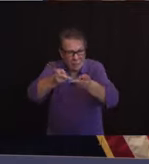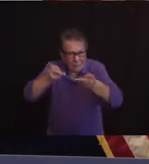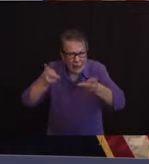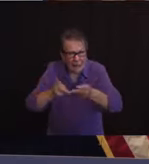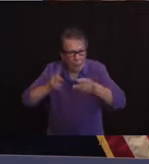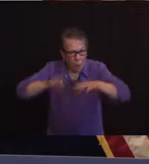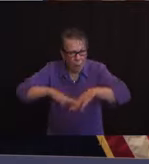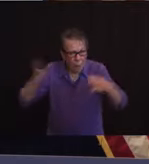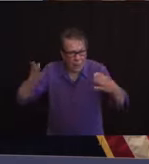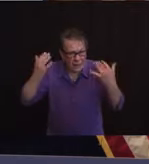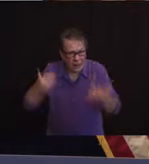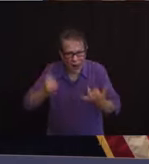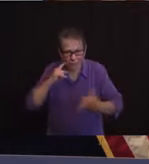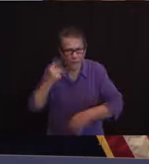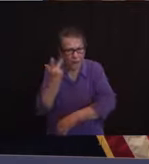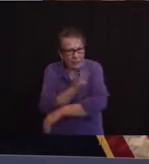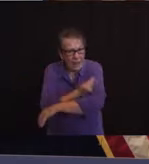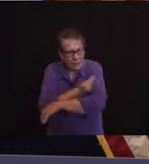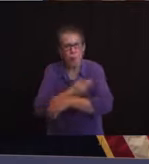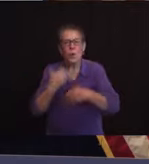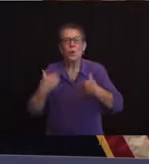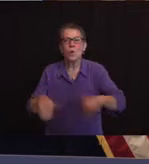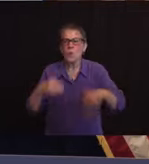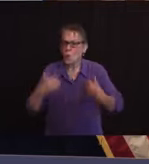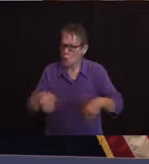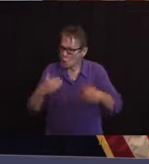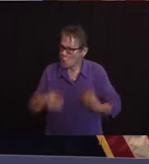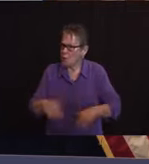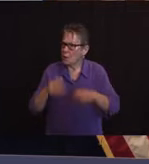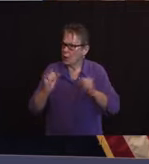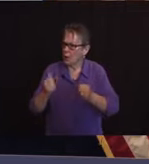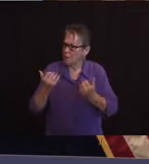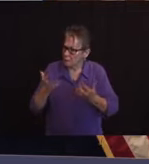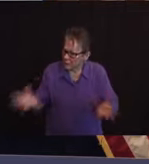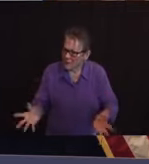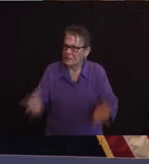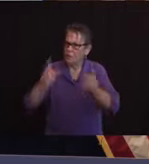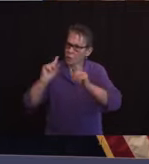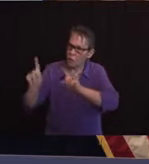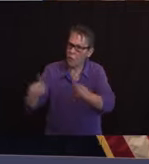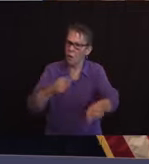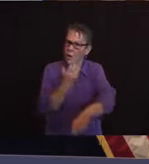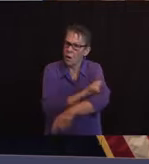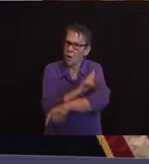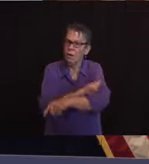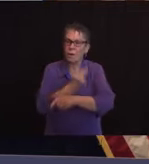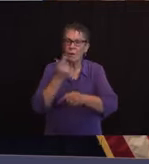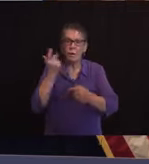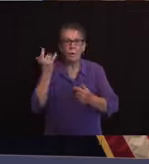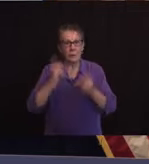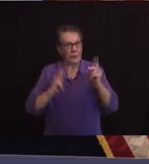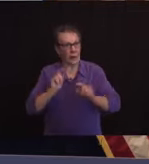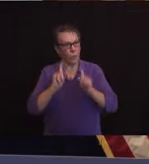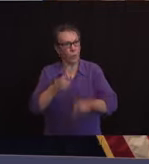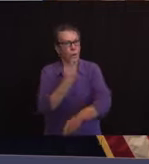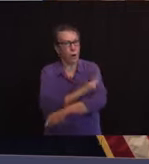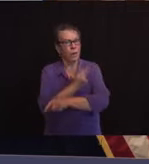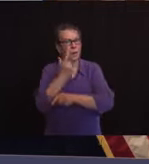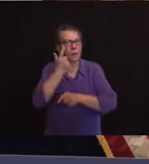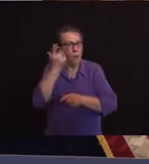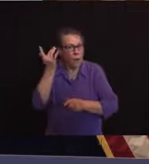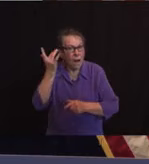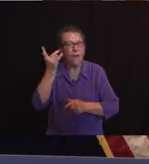is progressing because of their hard work and sacrifice. The Governor covered the new